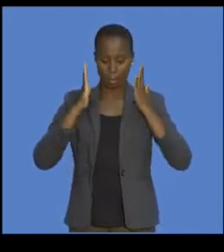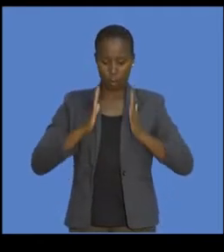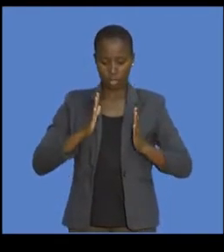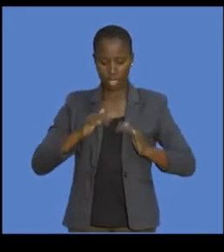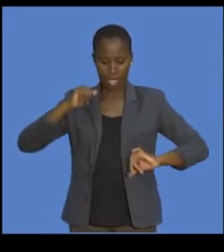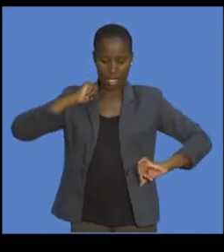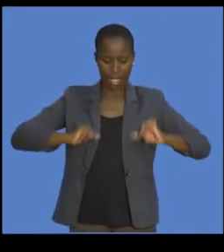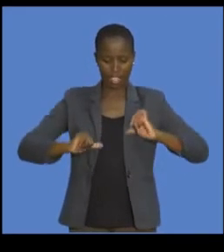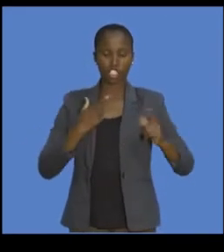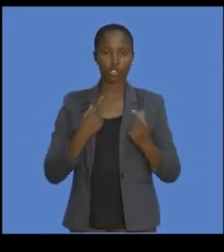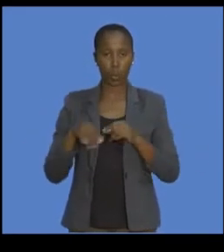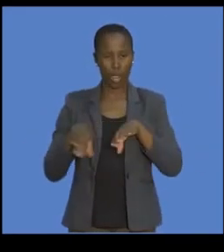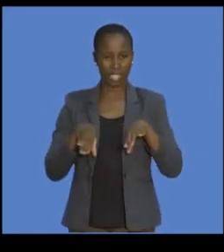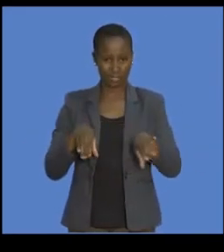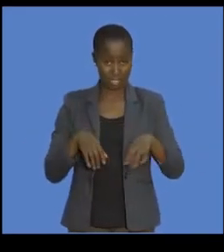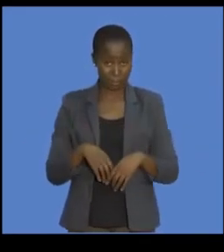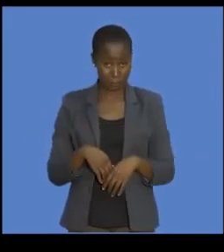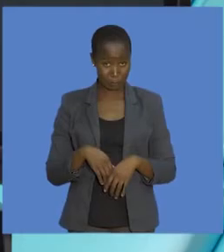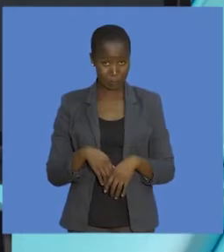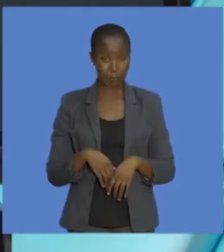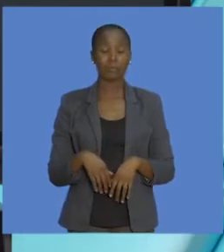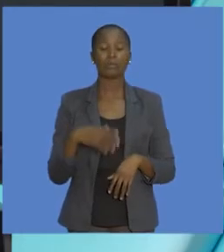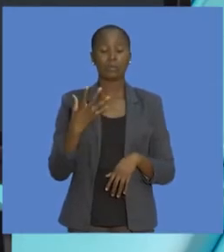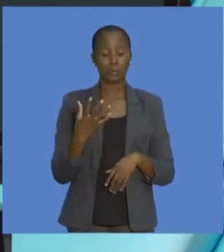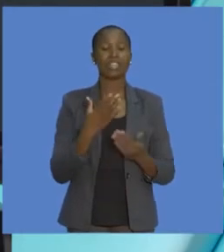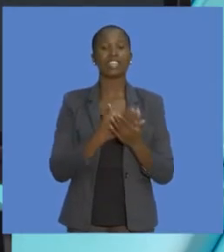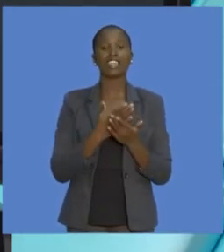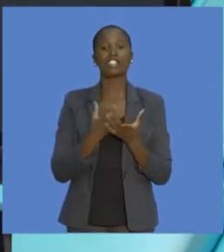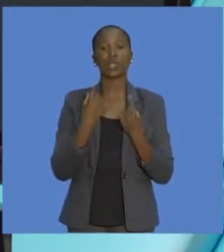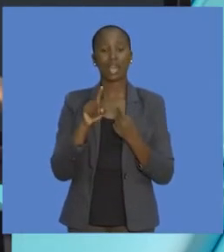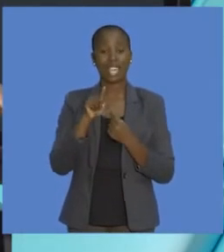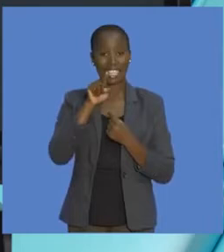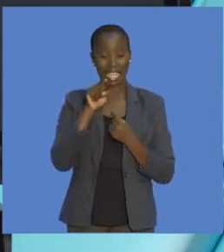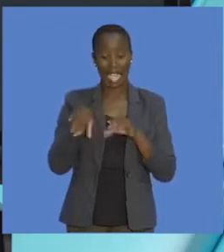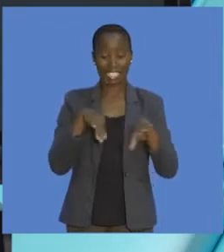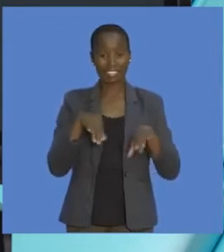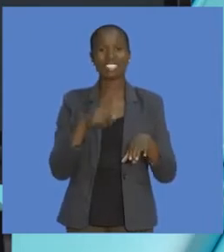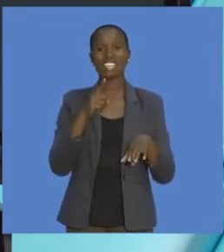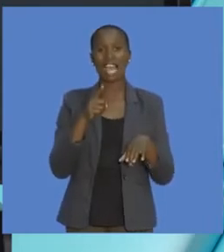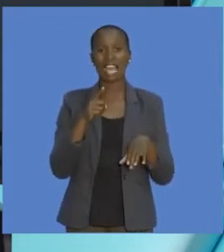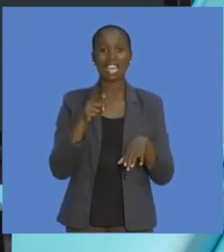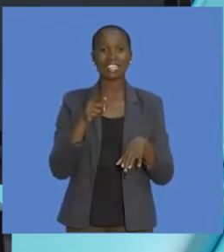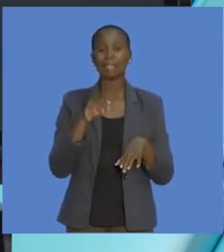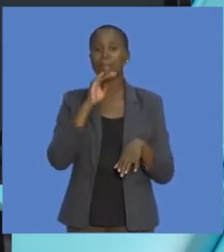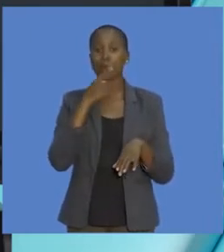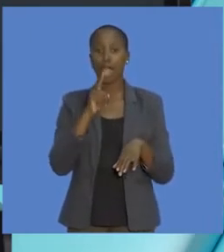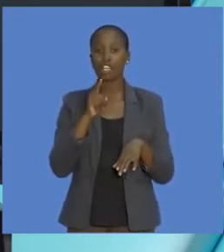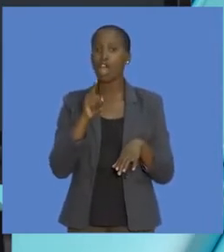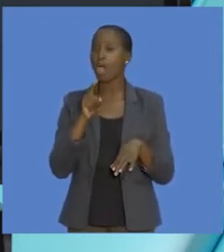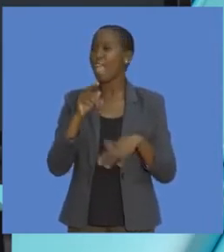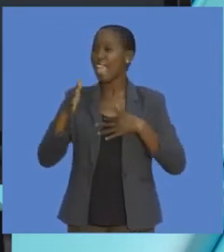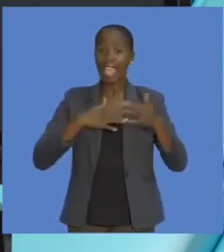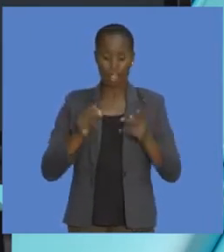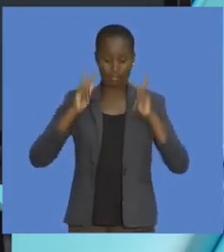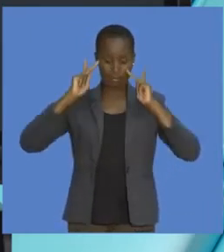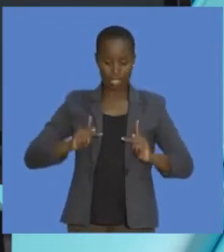brought in the term metabolic activity. So this essentially points to all the physiological processes that